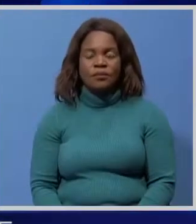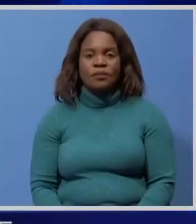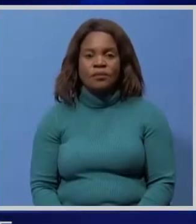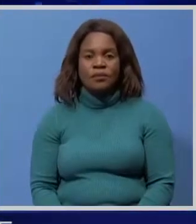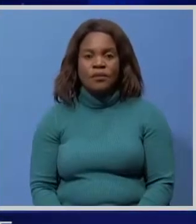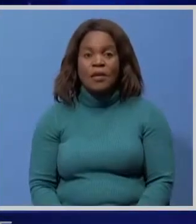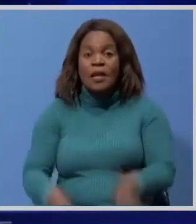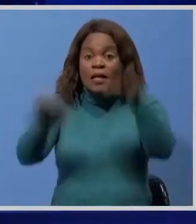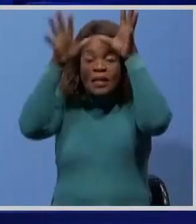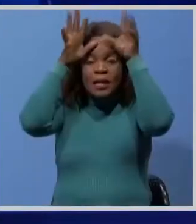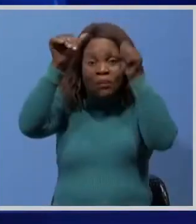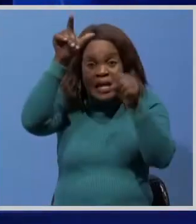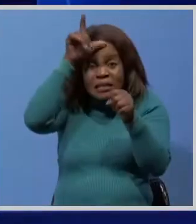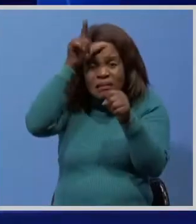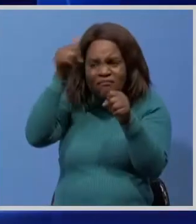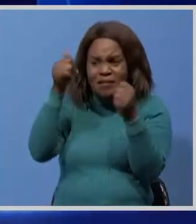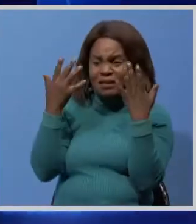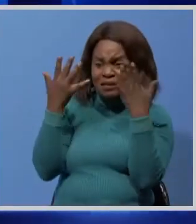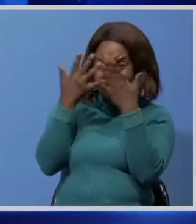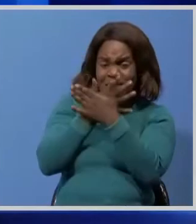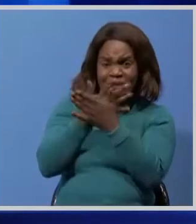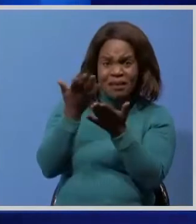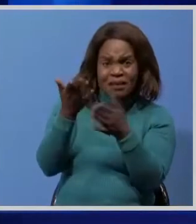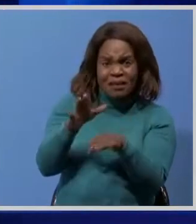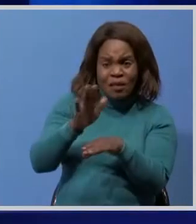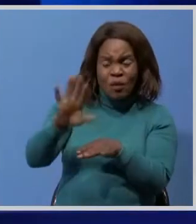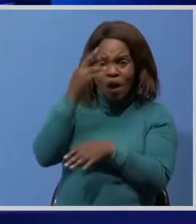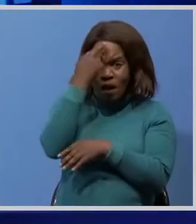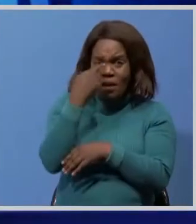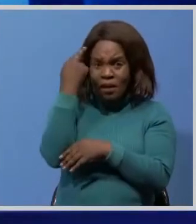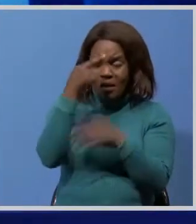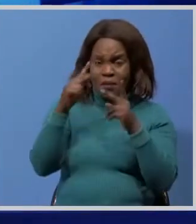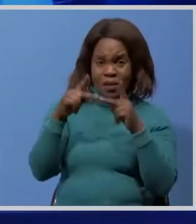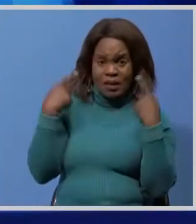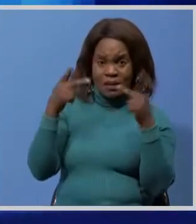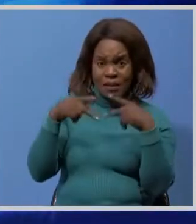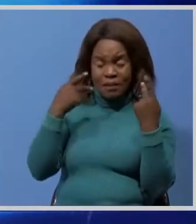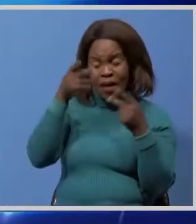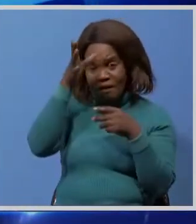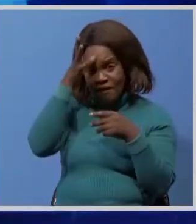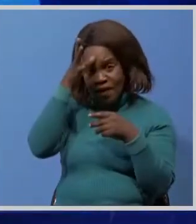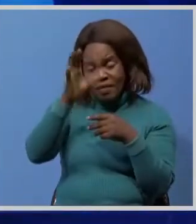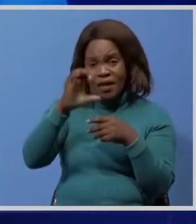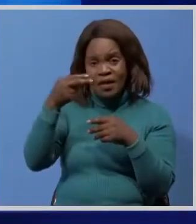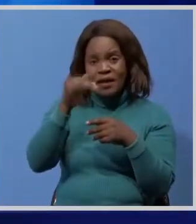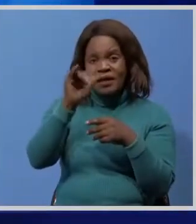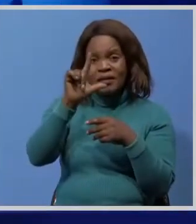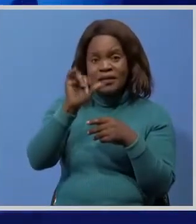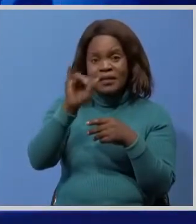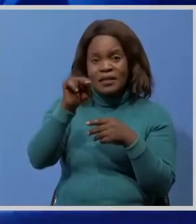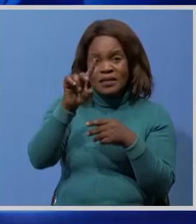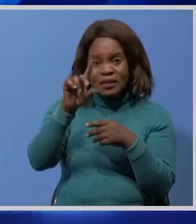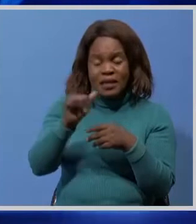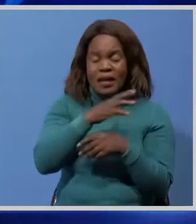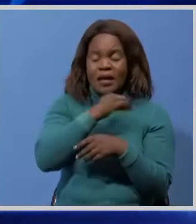And President Lungu is saddened by the death of Catholic priests Father Charles Chilinda and Father Patrick Muyenga. The